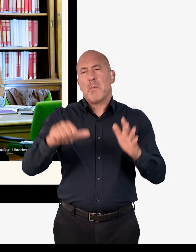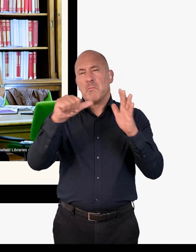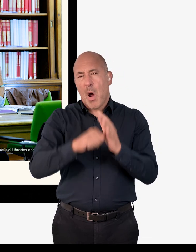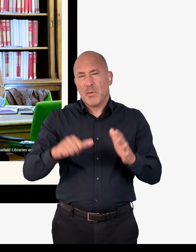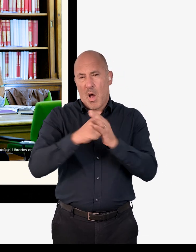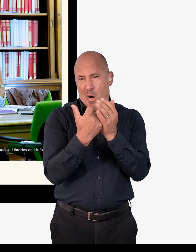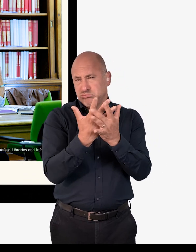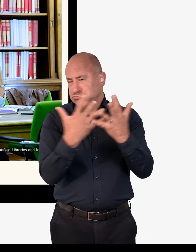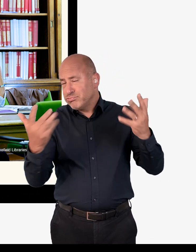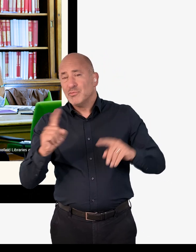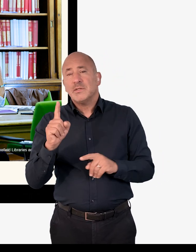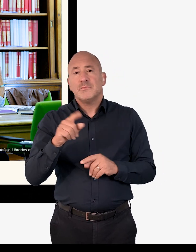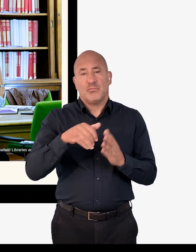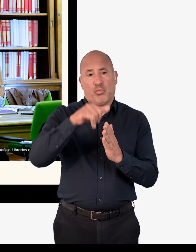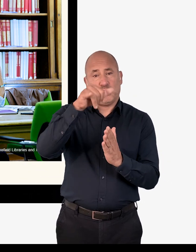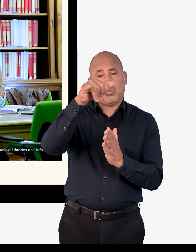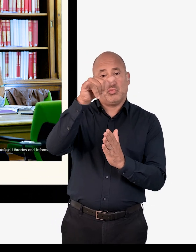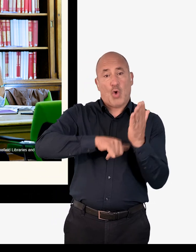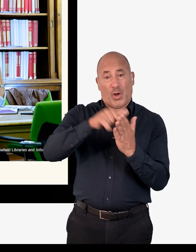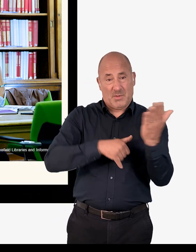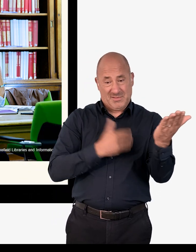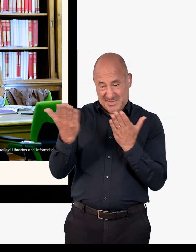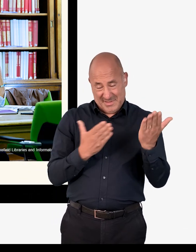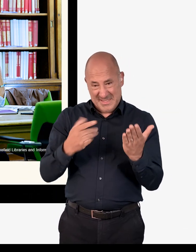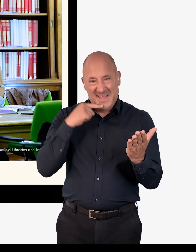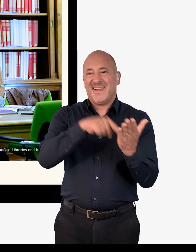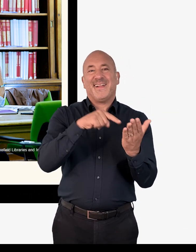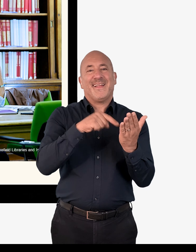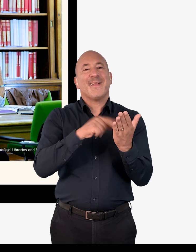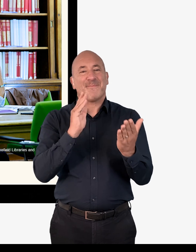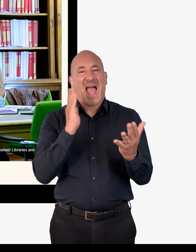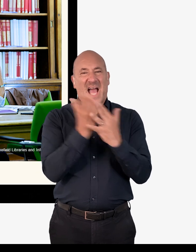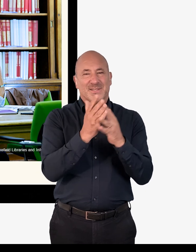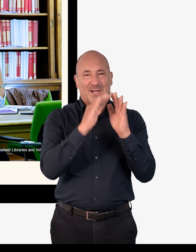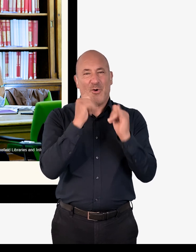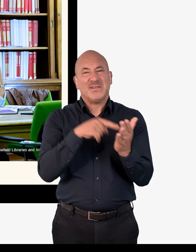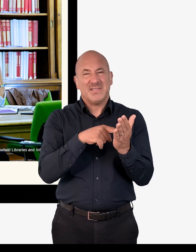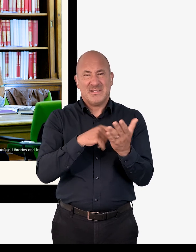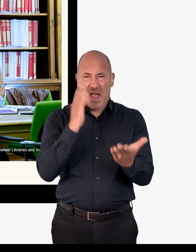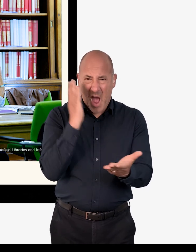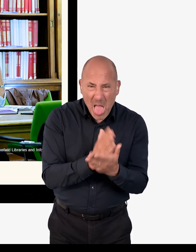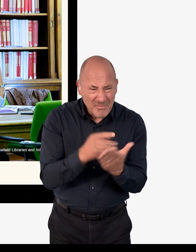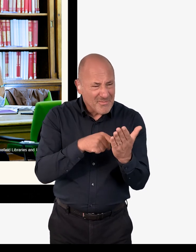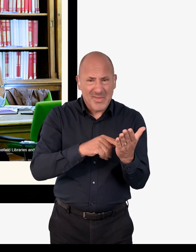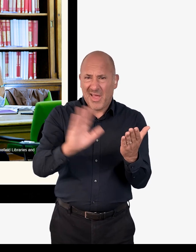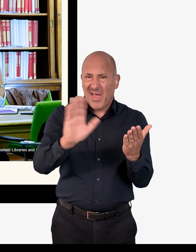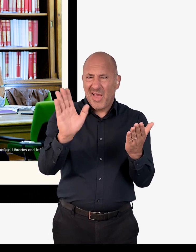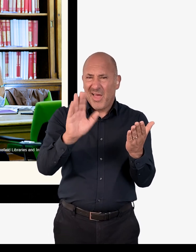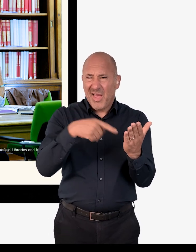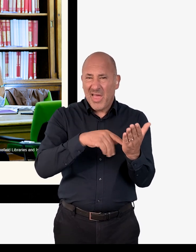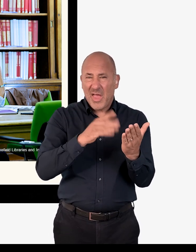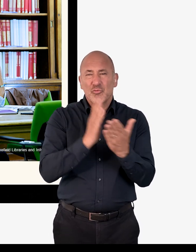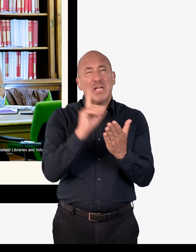across applications from many different programmes is that documents submitted as access audits aren't